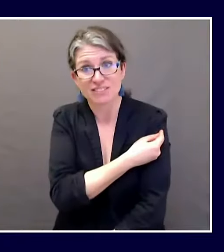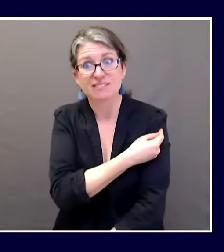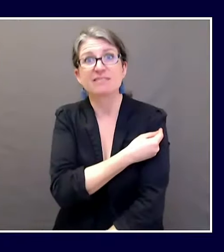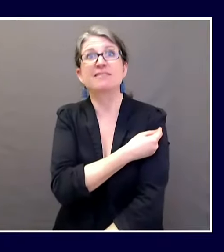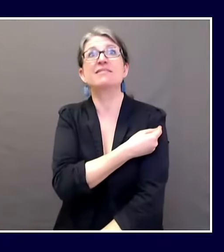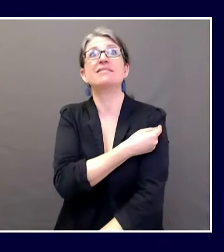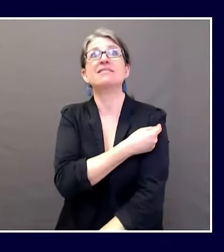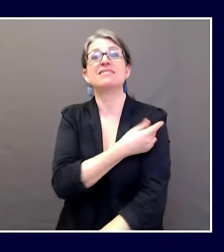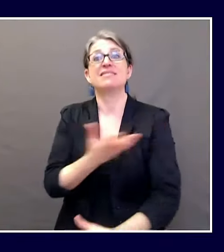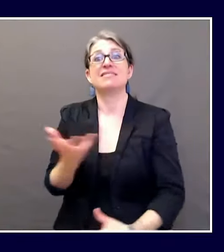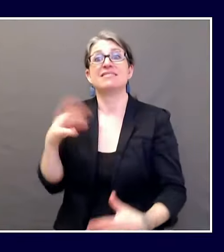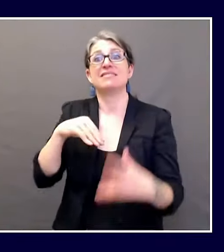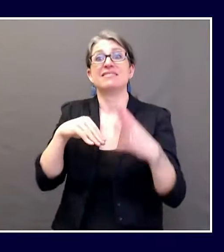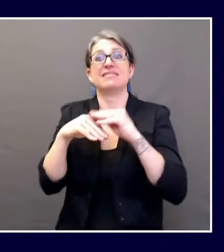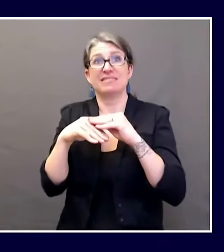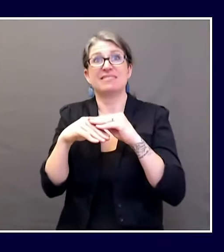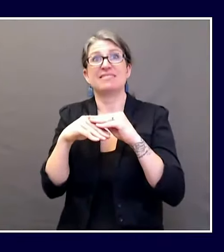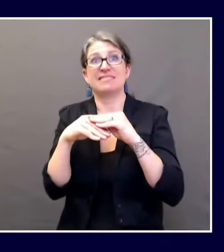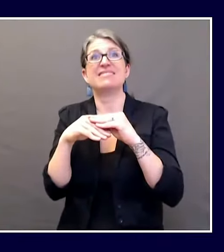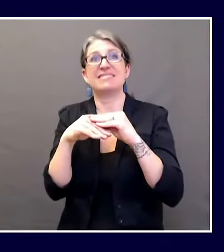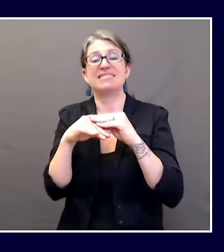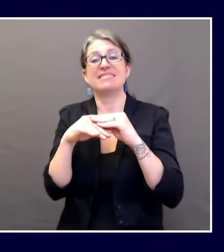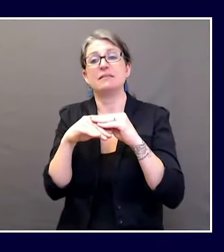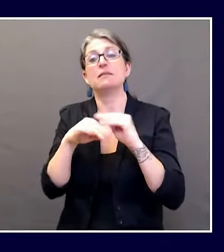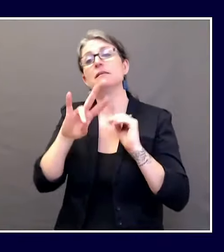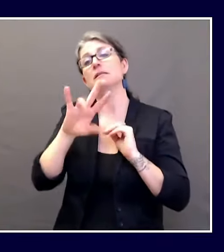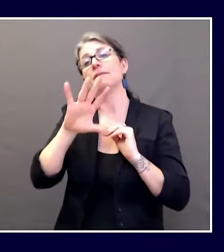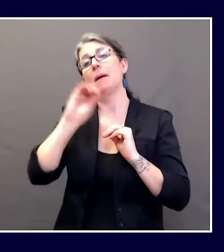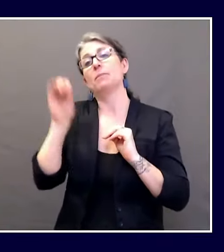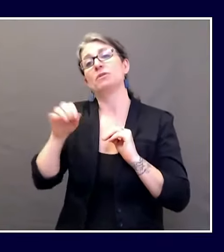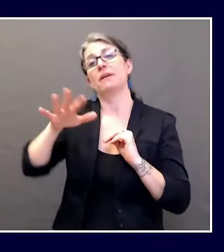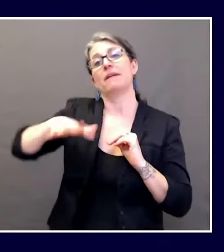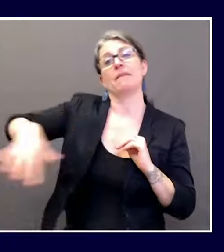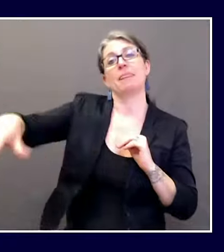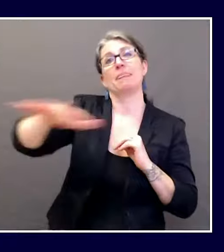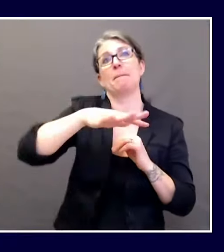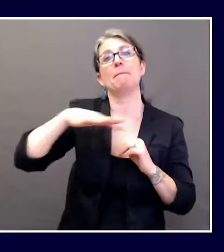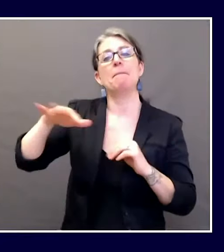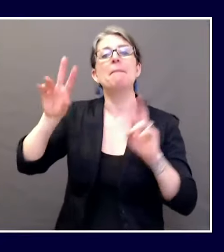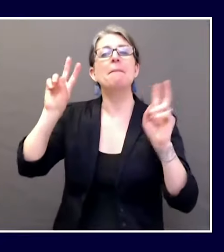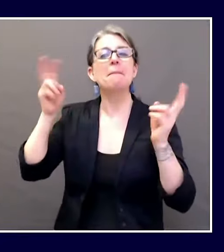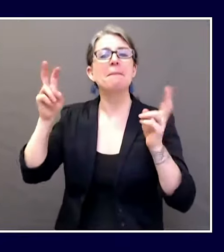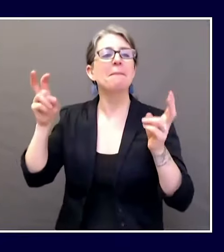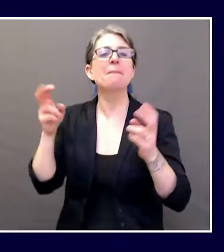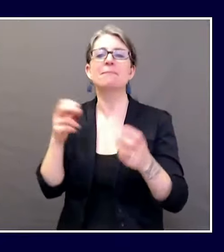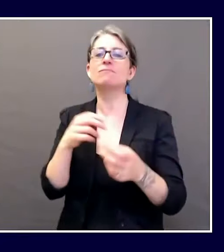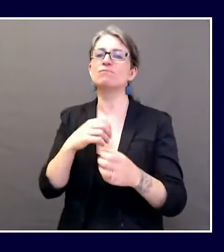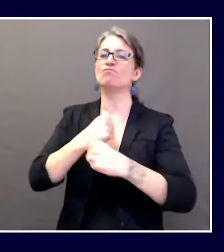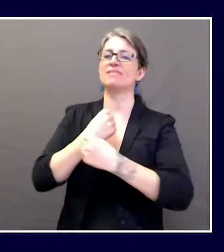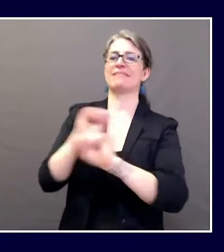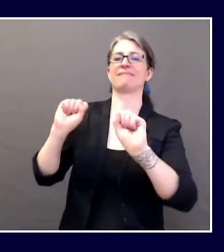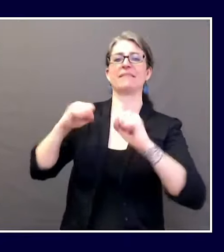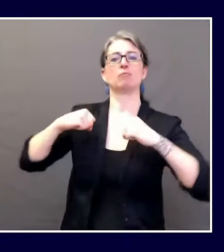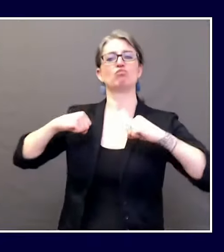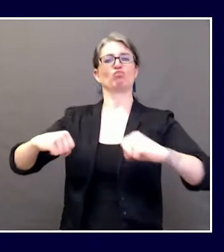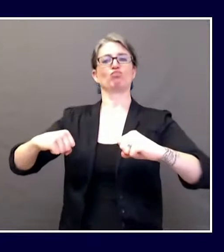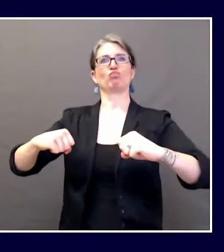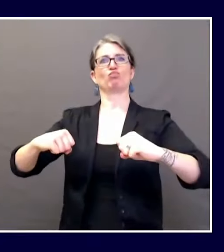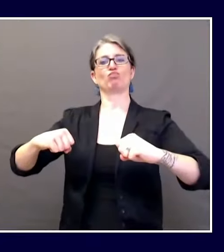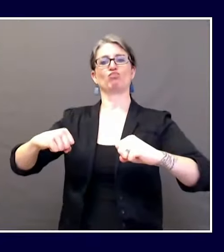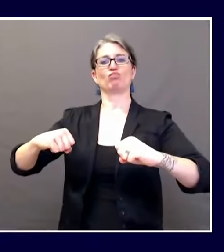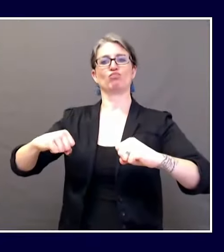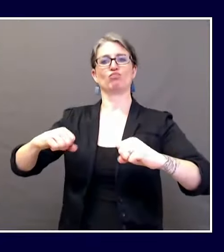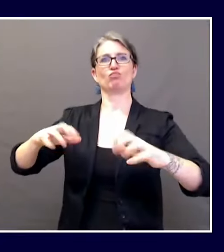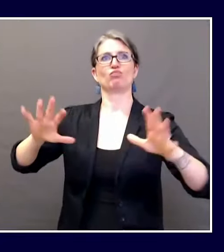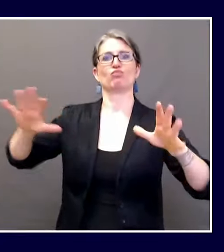of people from the vaccine, 20 to 30% of people who have recovered from COVID. And Joe, as you'll recall, that's around